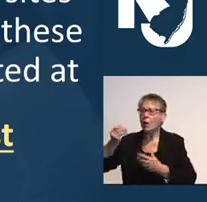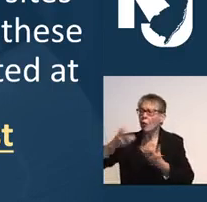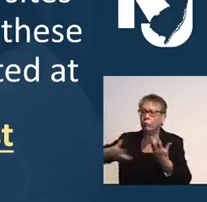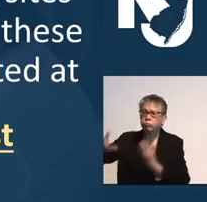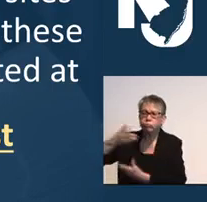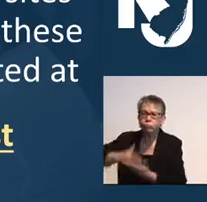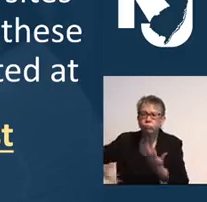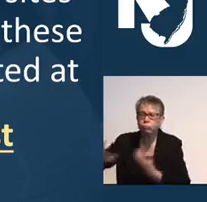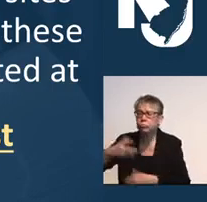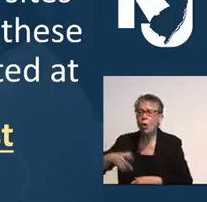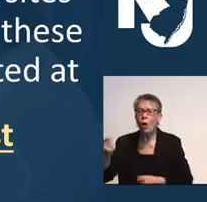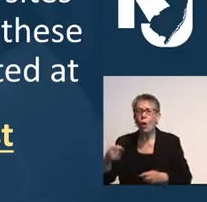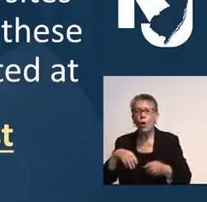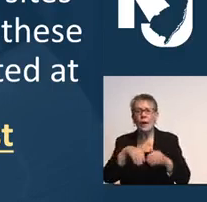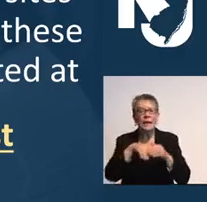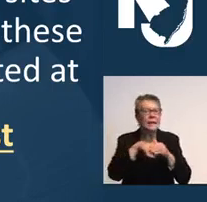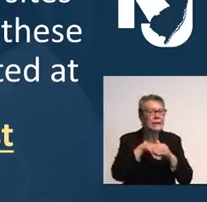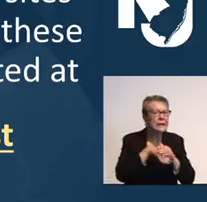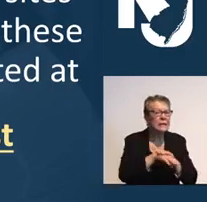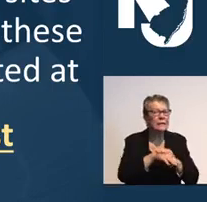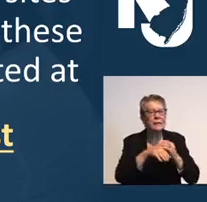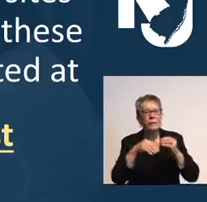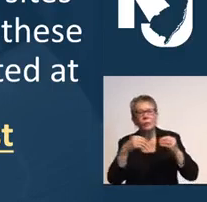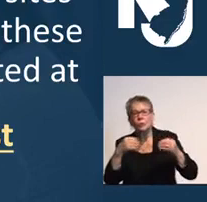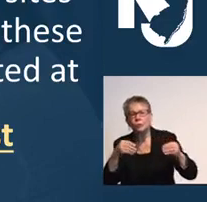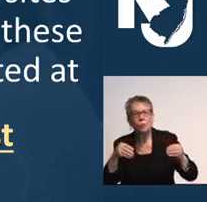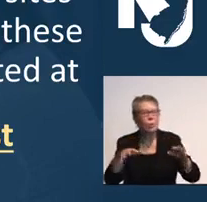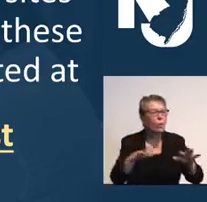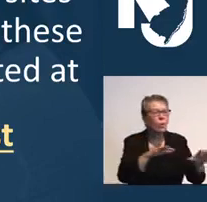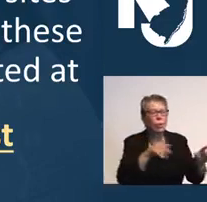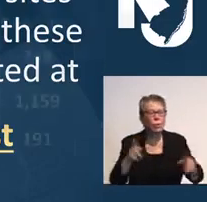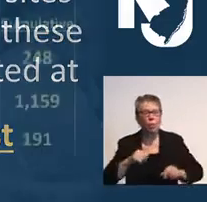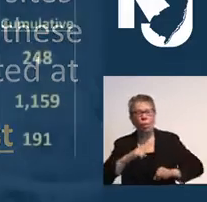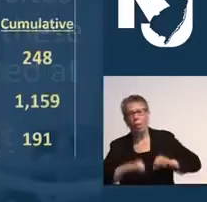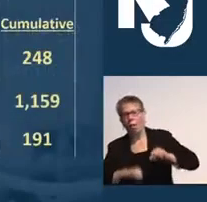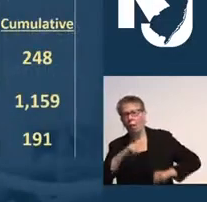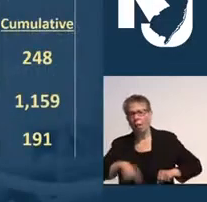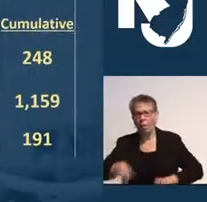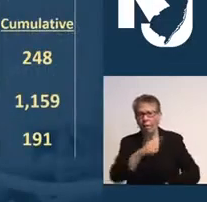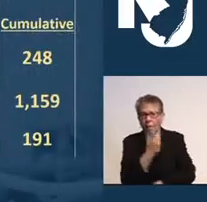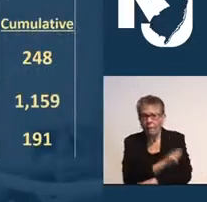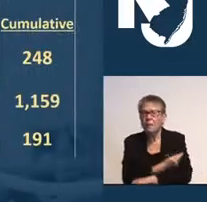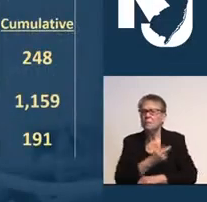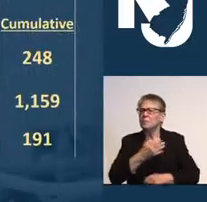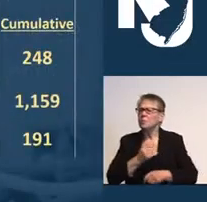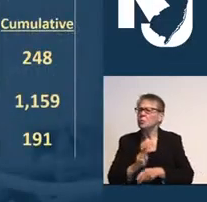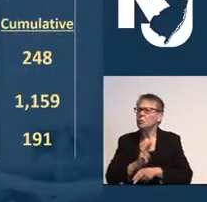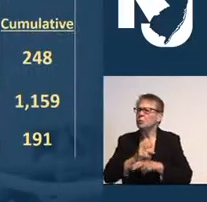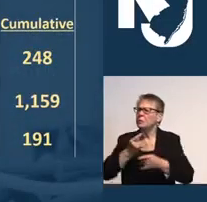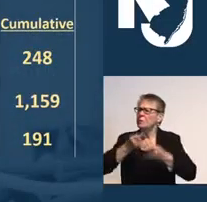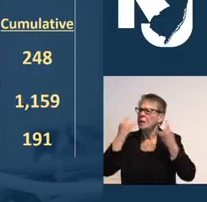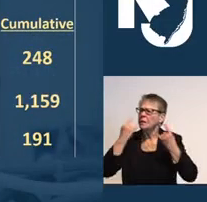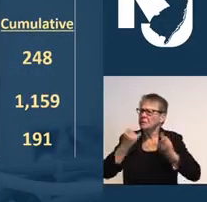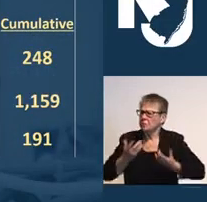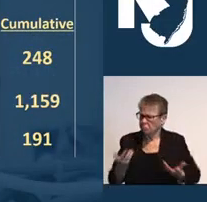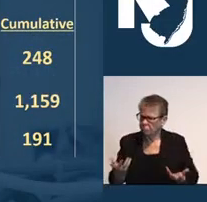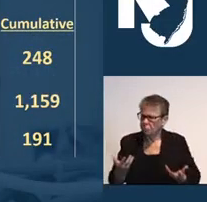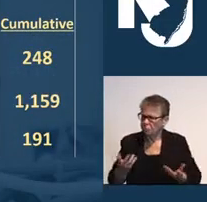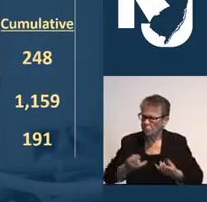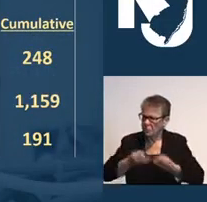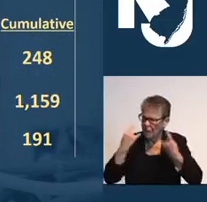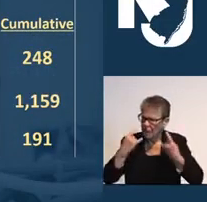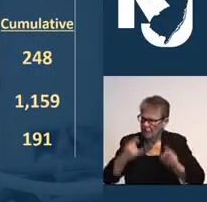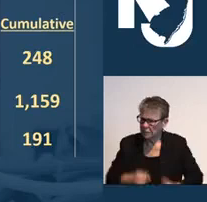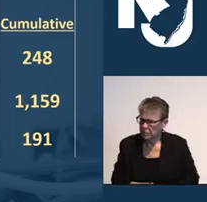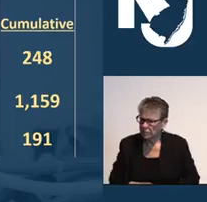status of those around you, please mask up. Looking to the latest data from now schools, we have